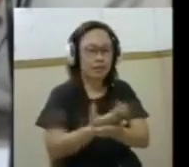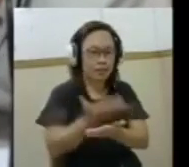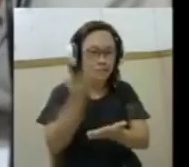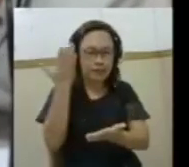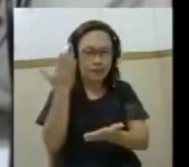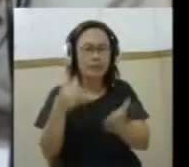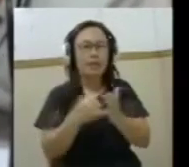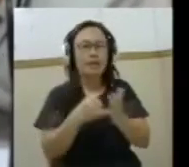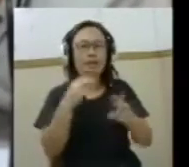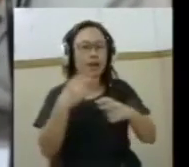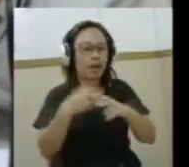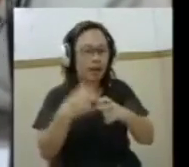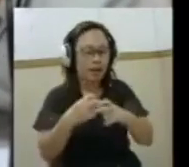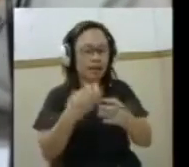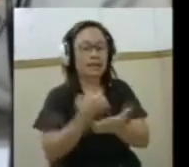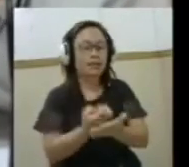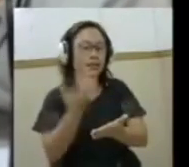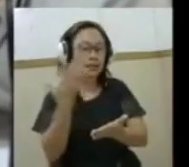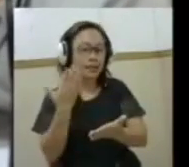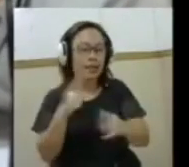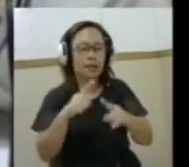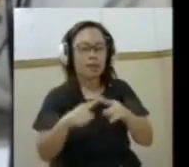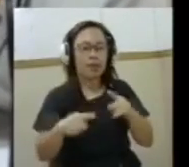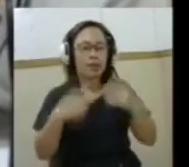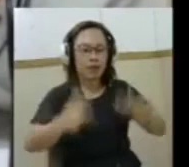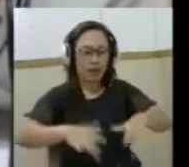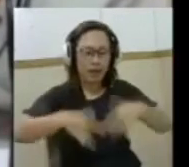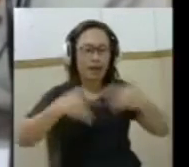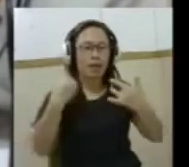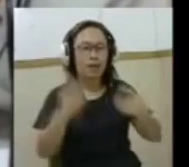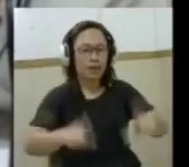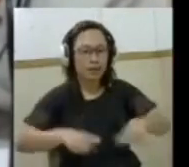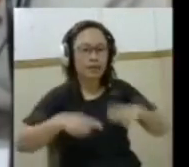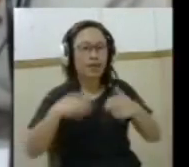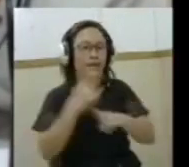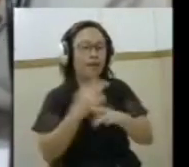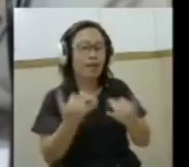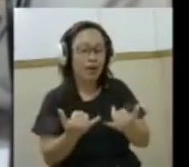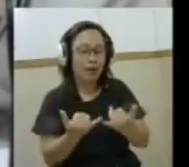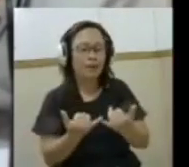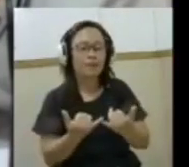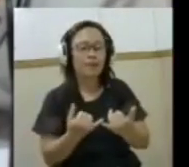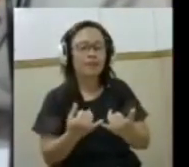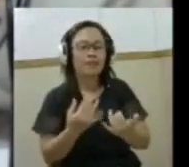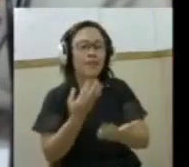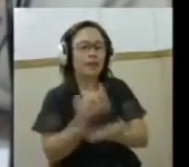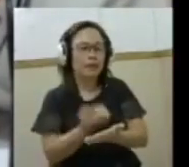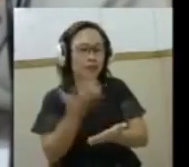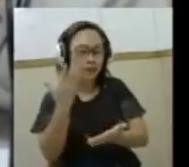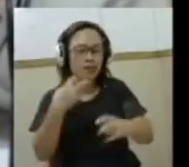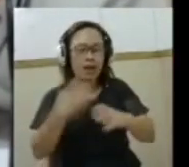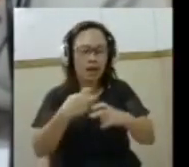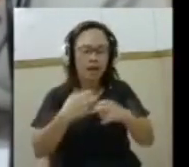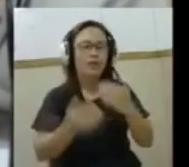truly it is very hard and very expensive. So with the life we are living right now, because the life we are experiencing right now, hard or